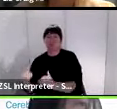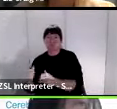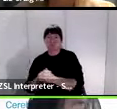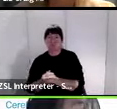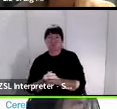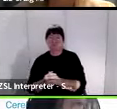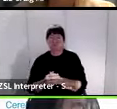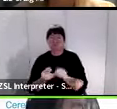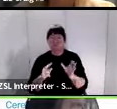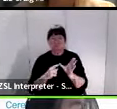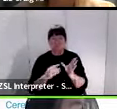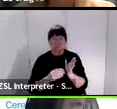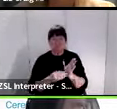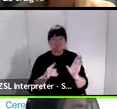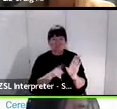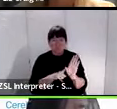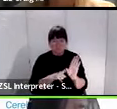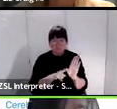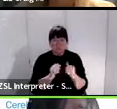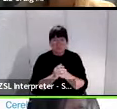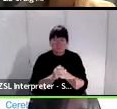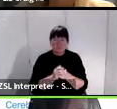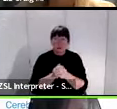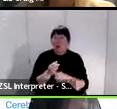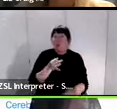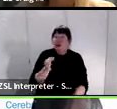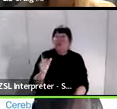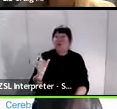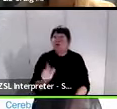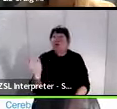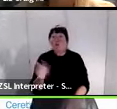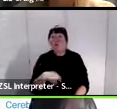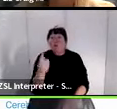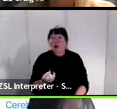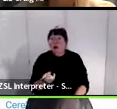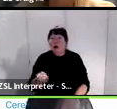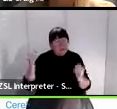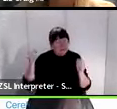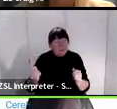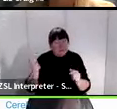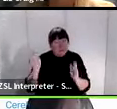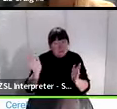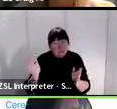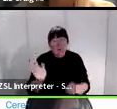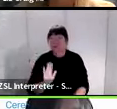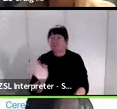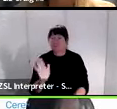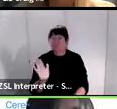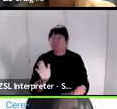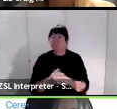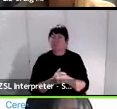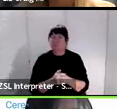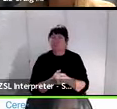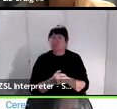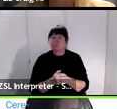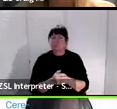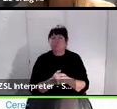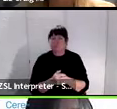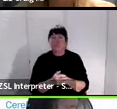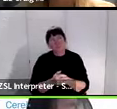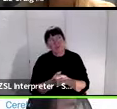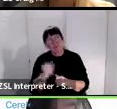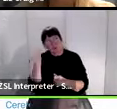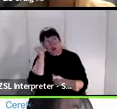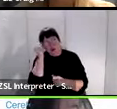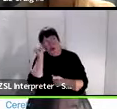not asking you guys to do all this tomorrow. Like, as I said in my last submission, we're kind of experts at being